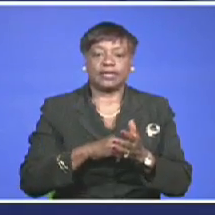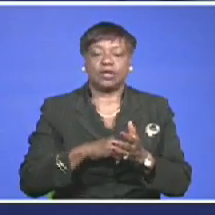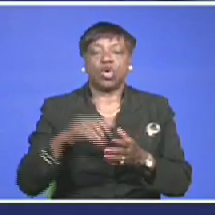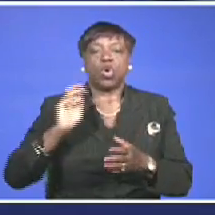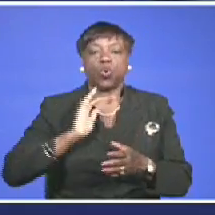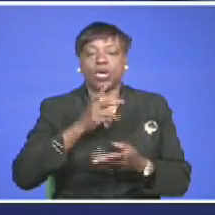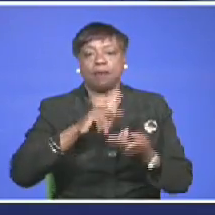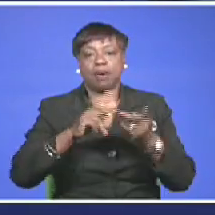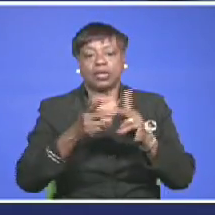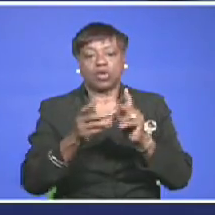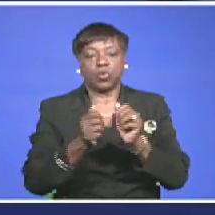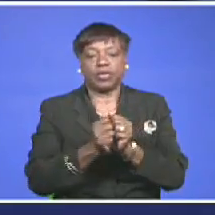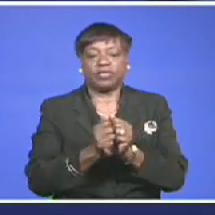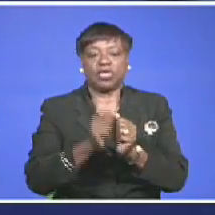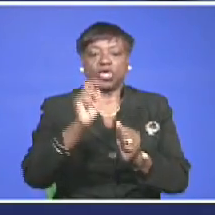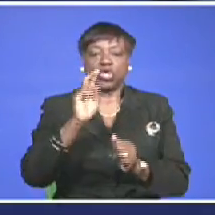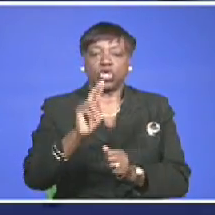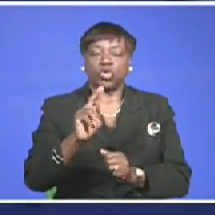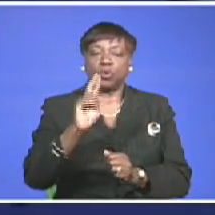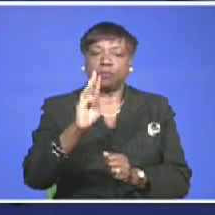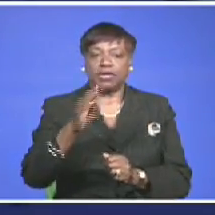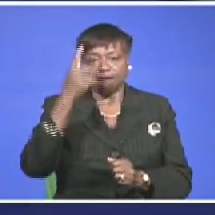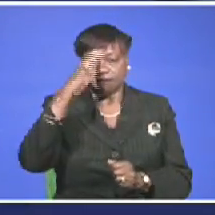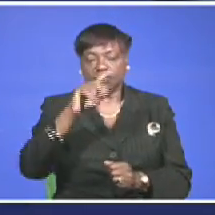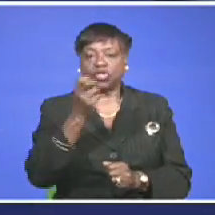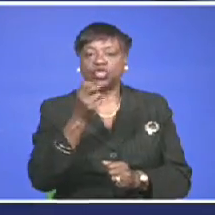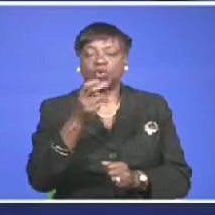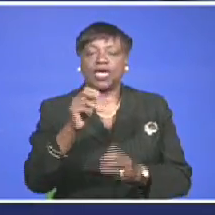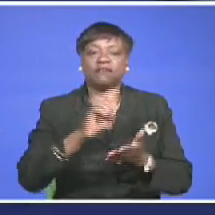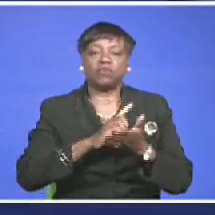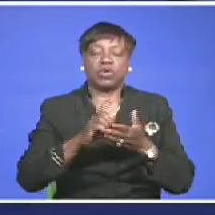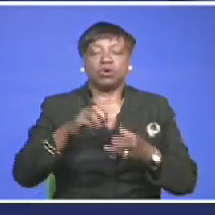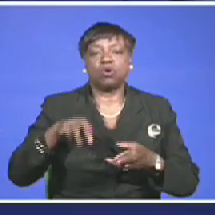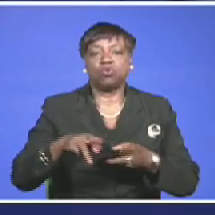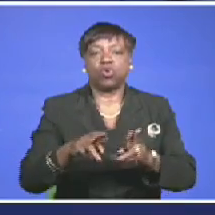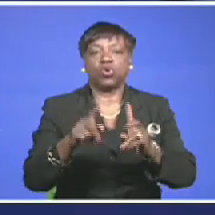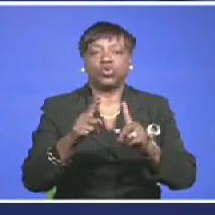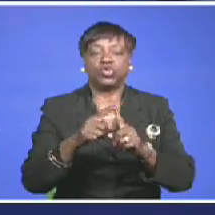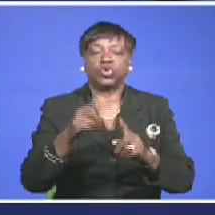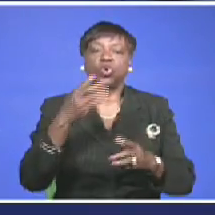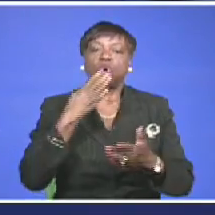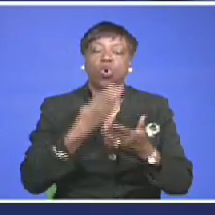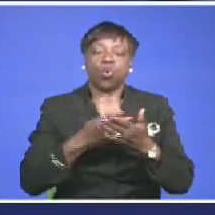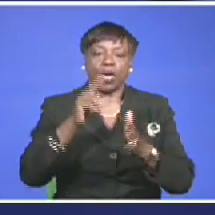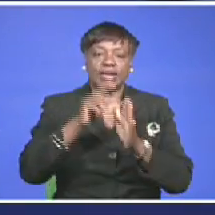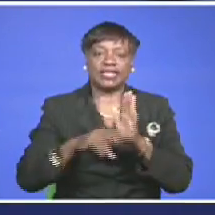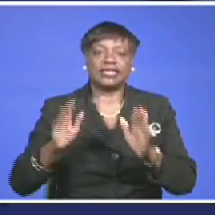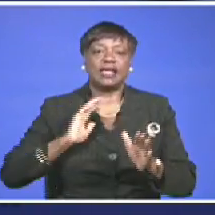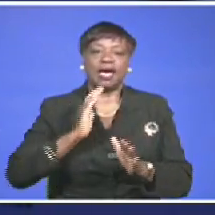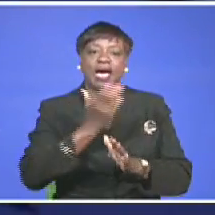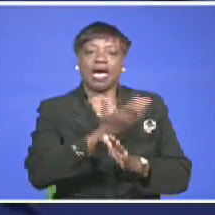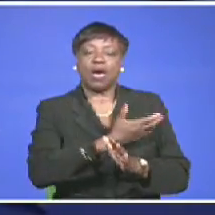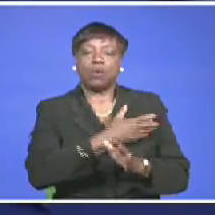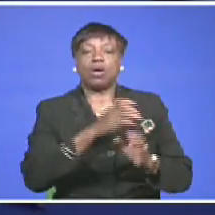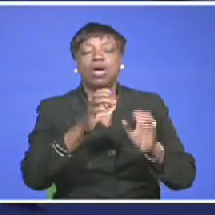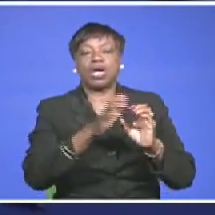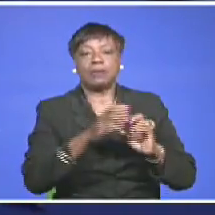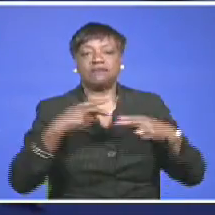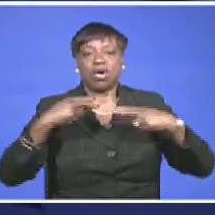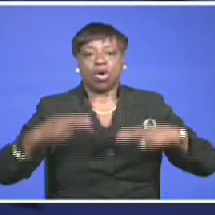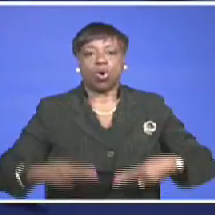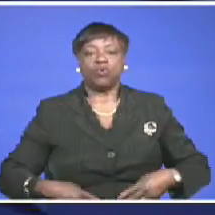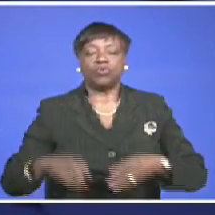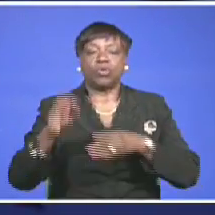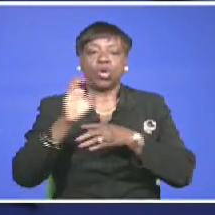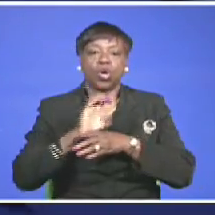with the UB Fit team for the 12-week Road to Wellness. And so our company provided health coaching sessions for all of the